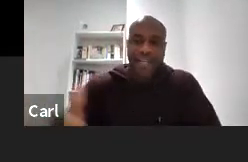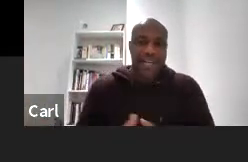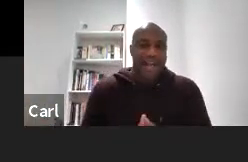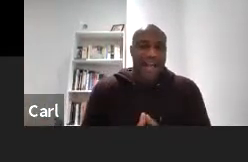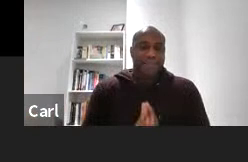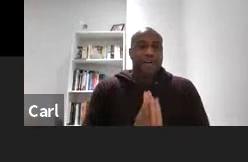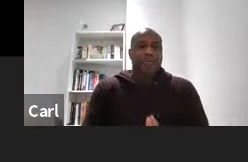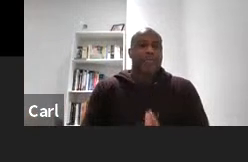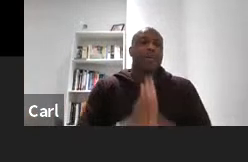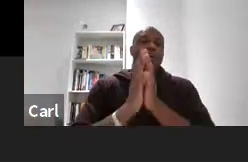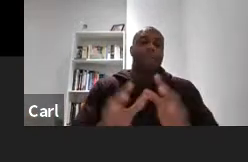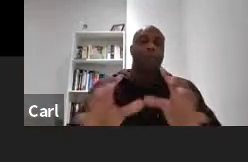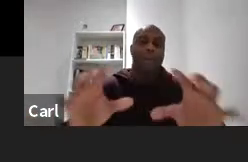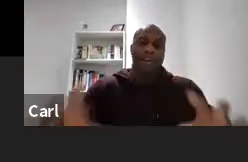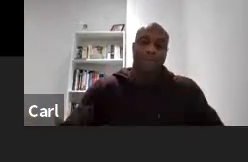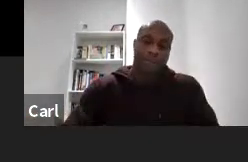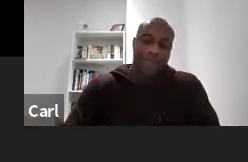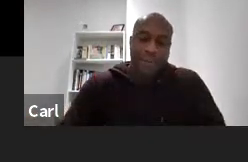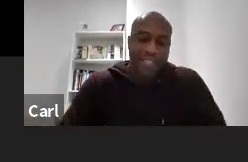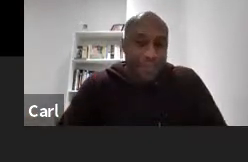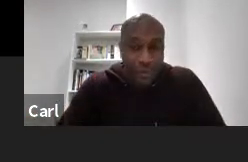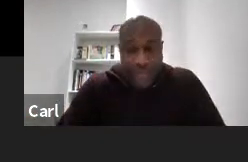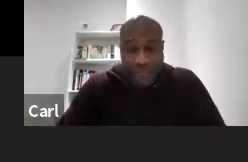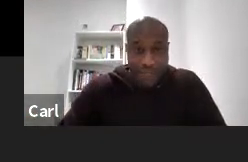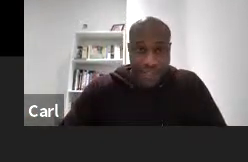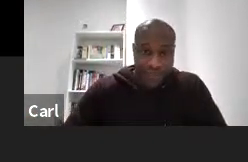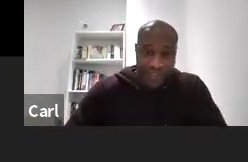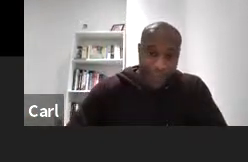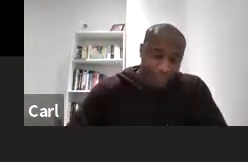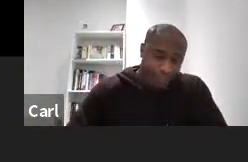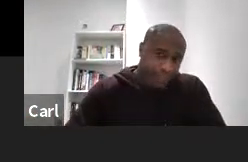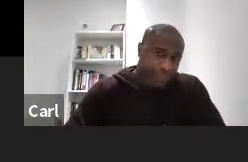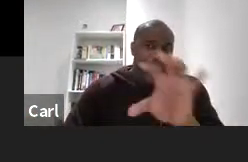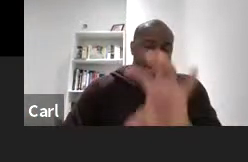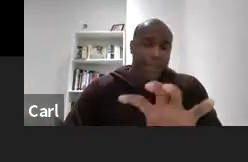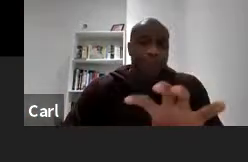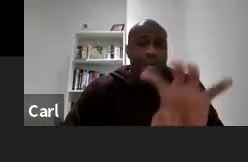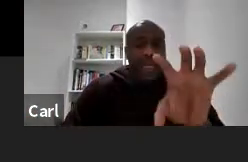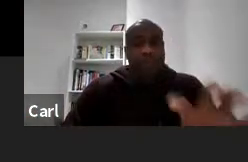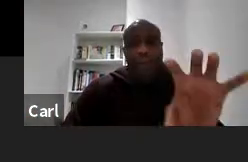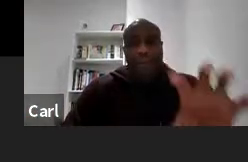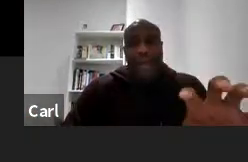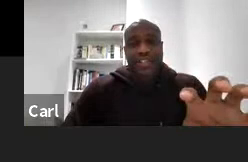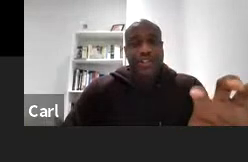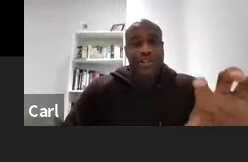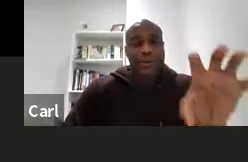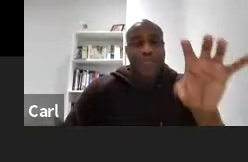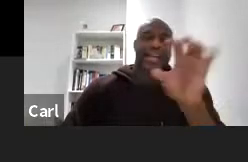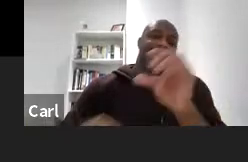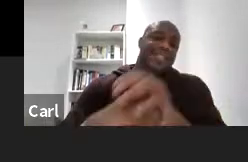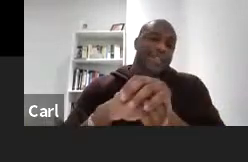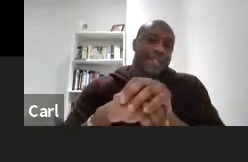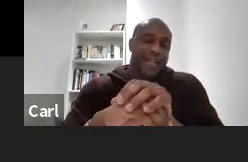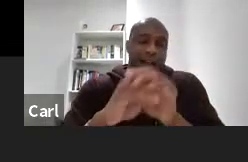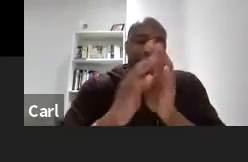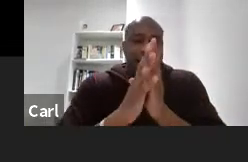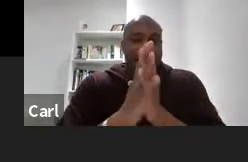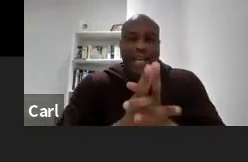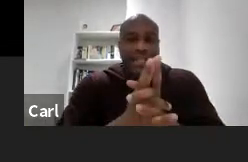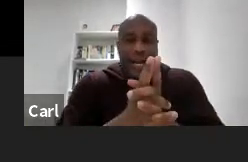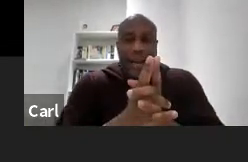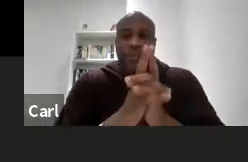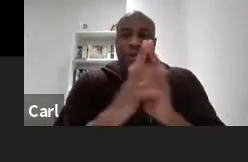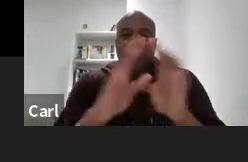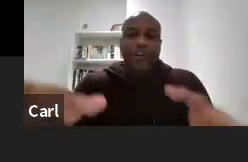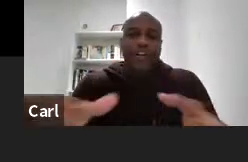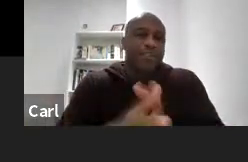Ava, Becky have told you a lot more about the book with the business model canvas specifically. But going back to the case studies,